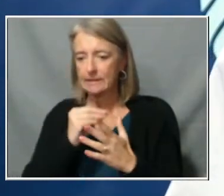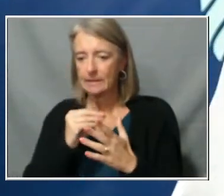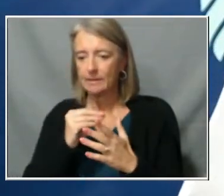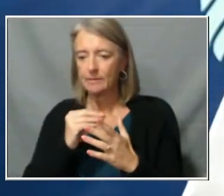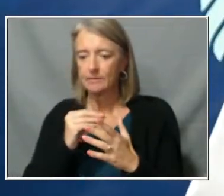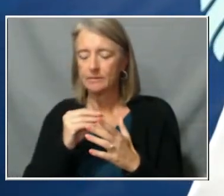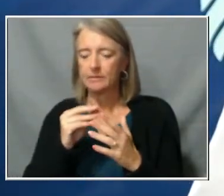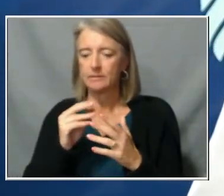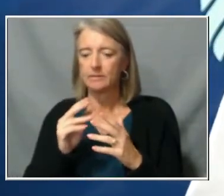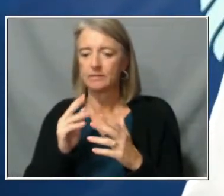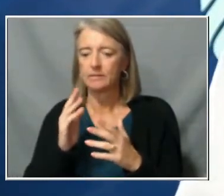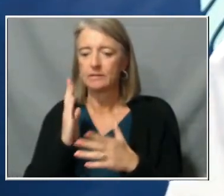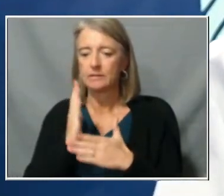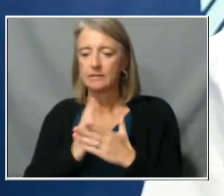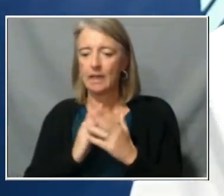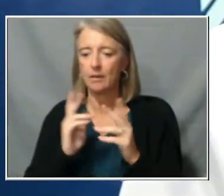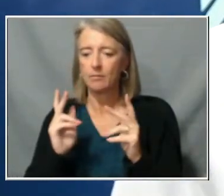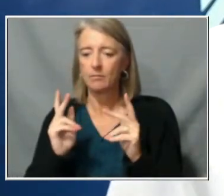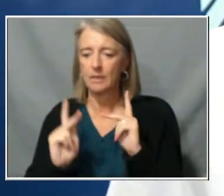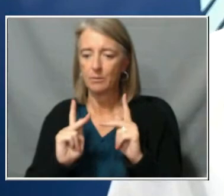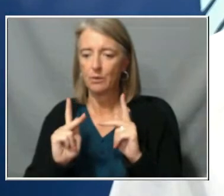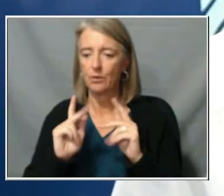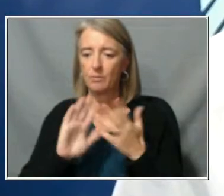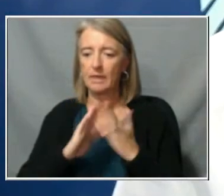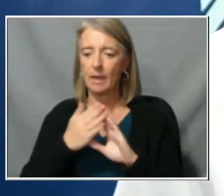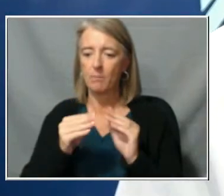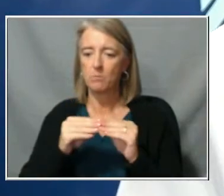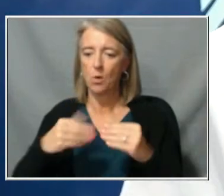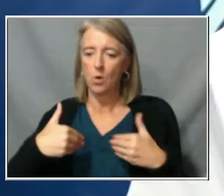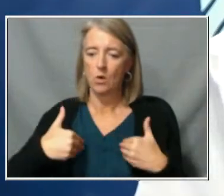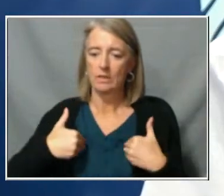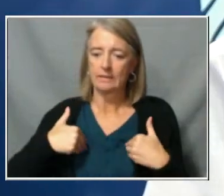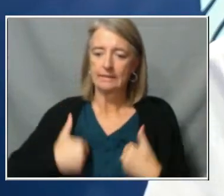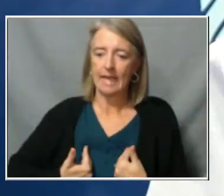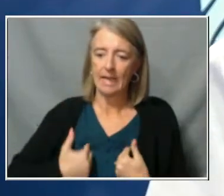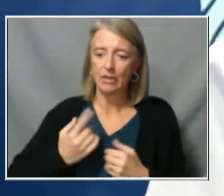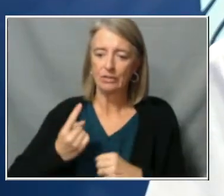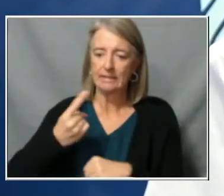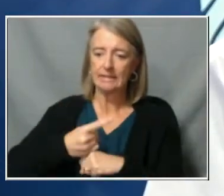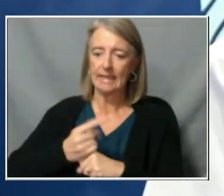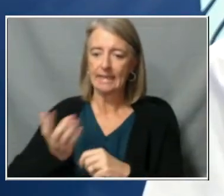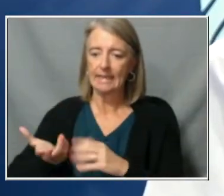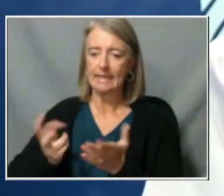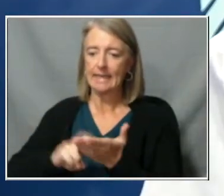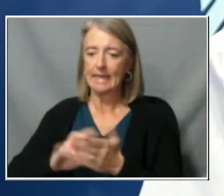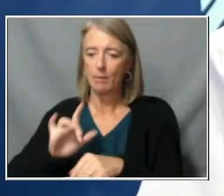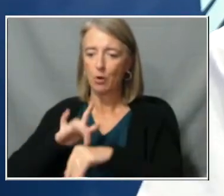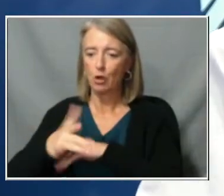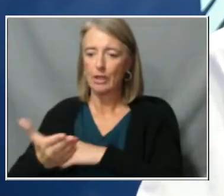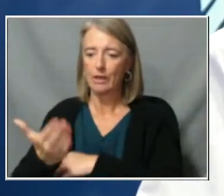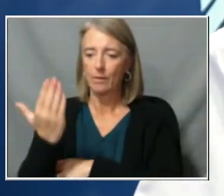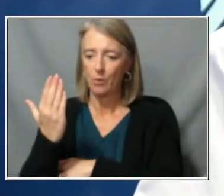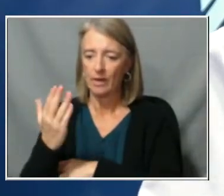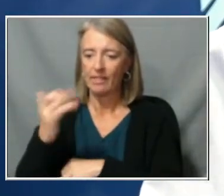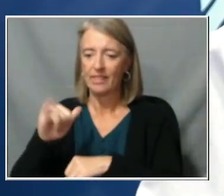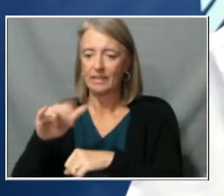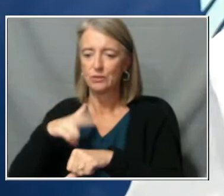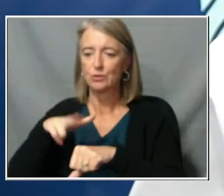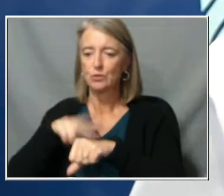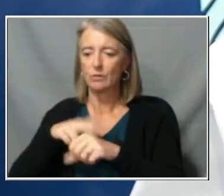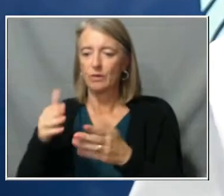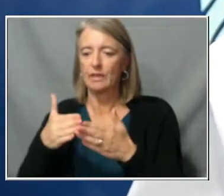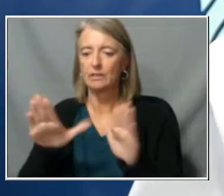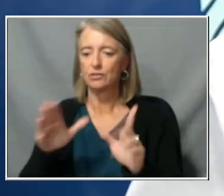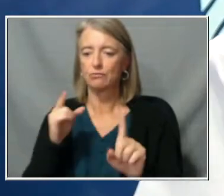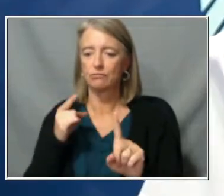tired earlier in the day and wake up earlier in the morning. That's really very normal. But in general, our goal